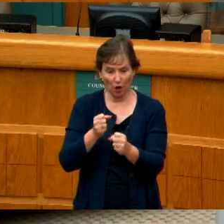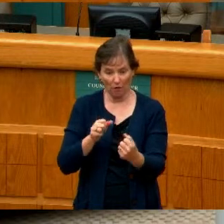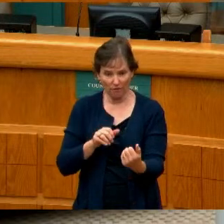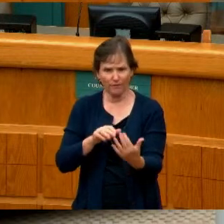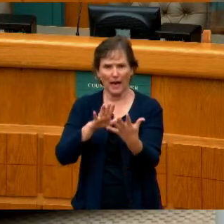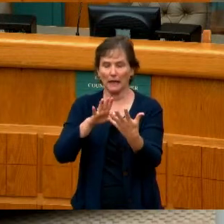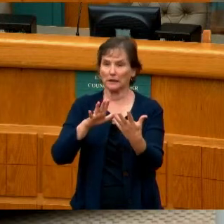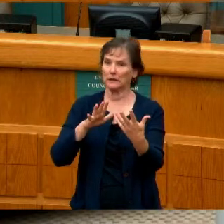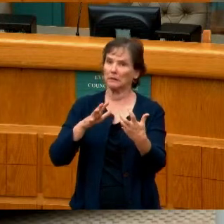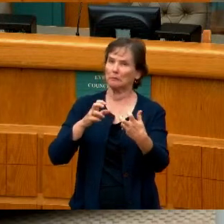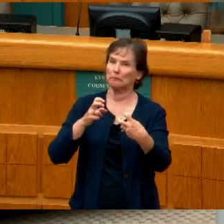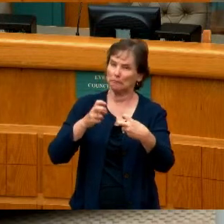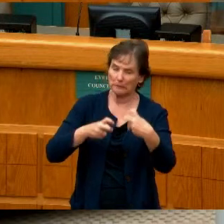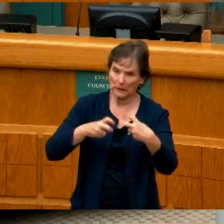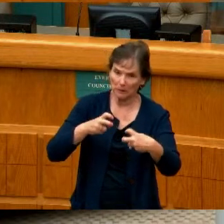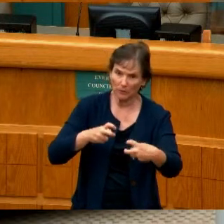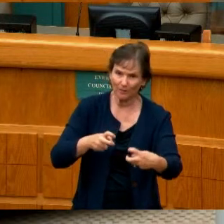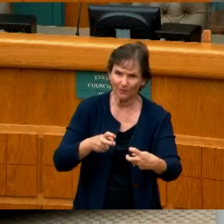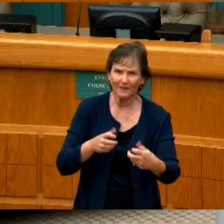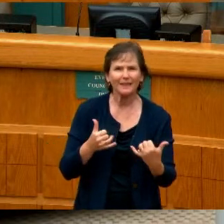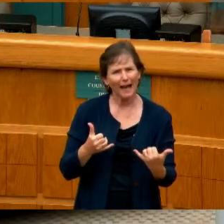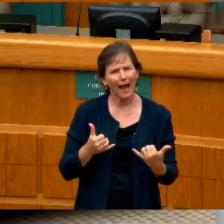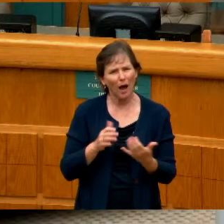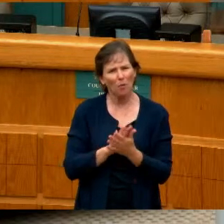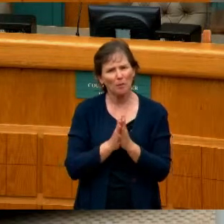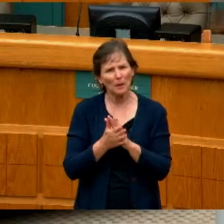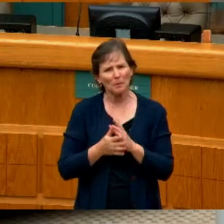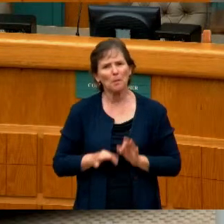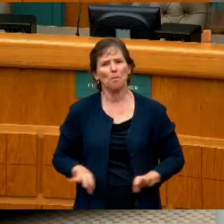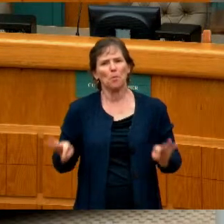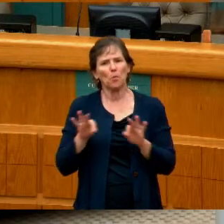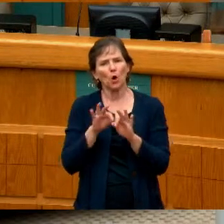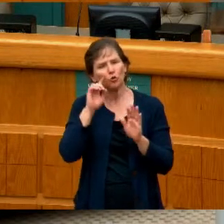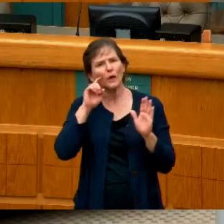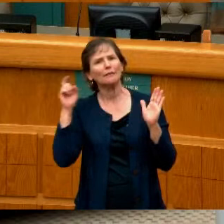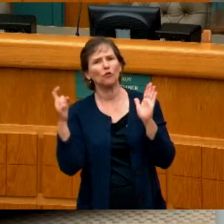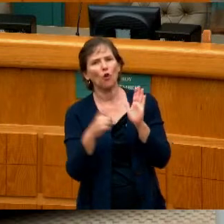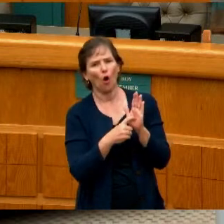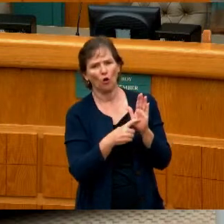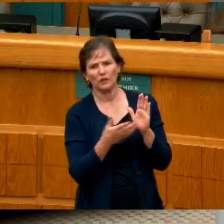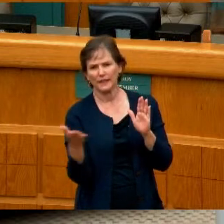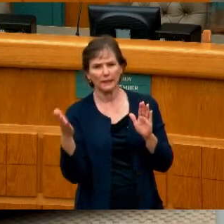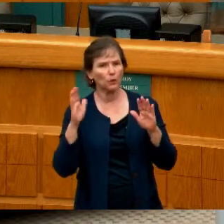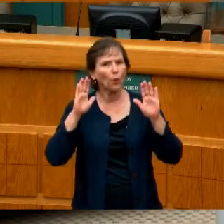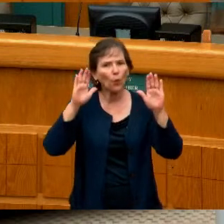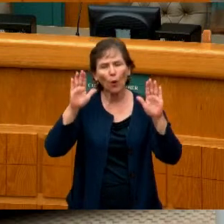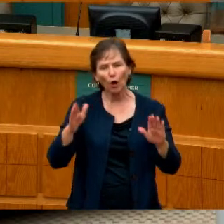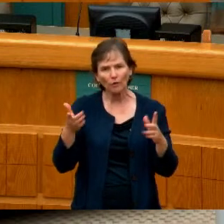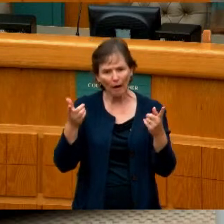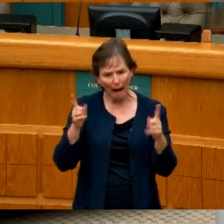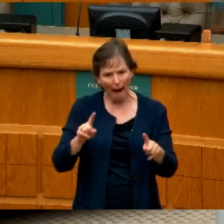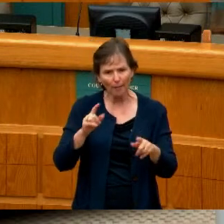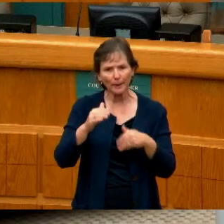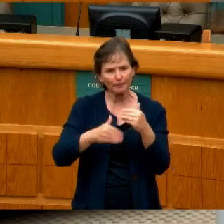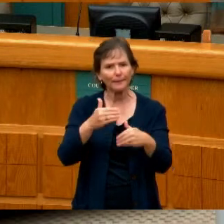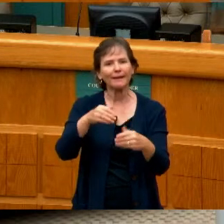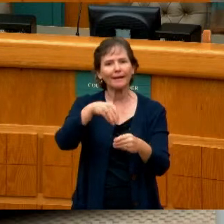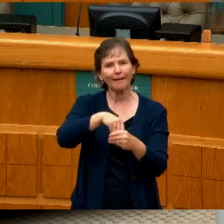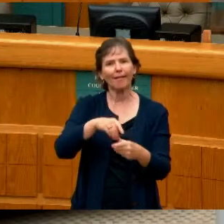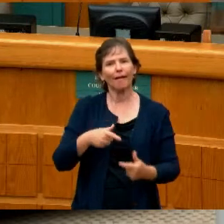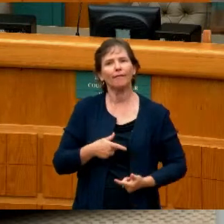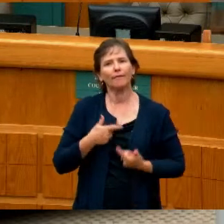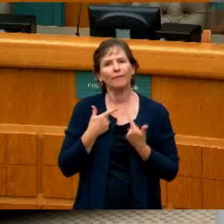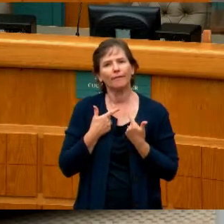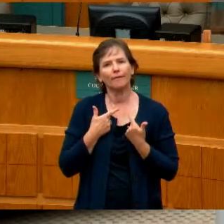think given the adversity as we faced as a community this year, it's important to acknowledge thanks. There are so many